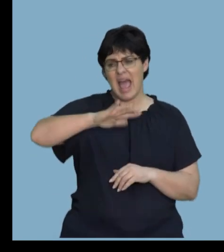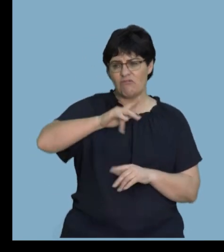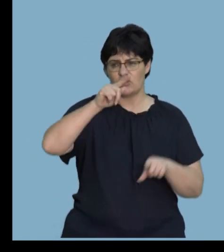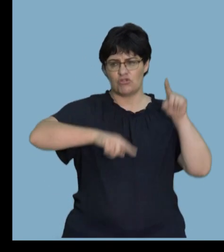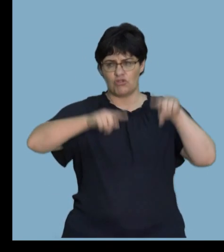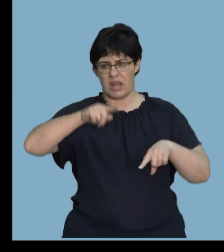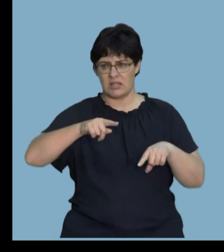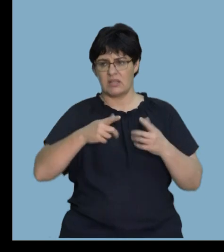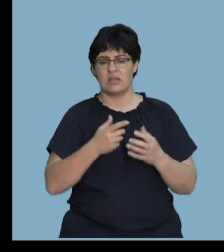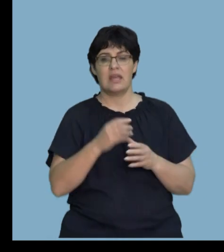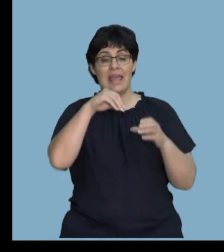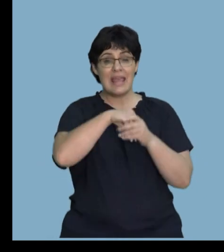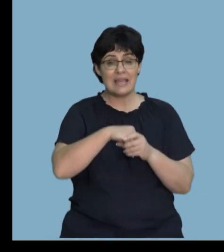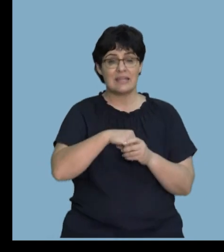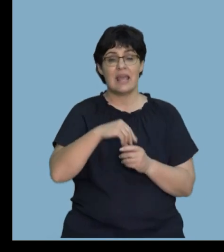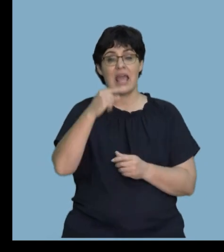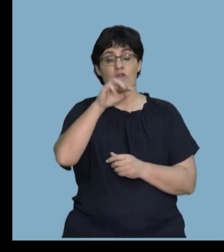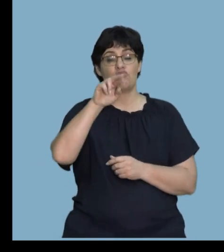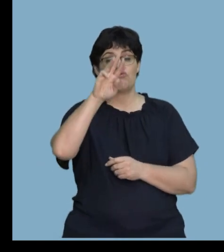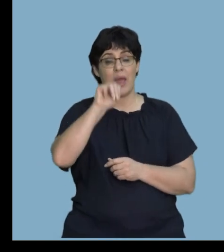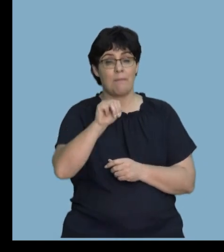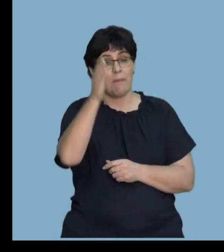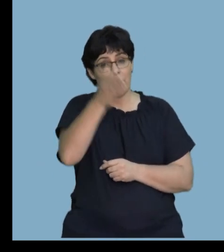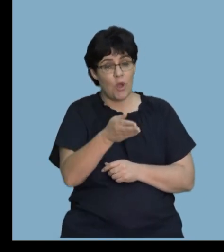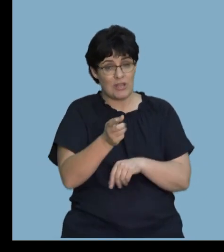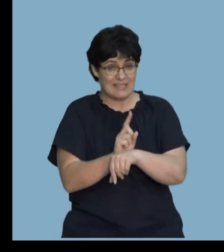of reaction in grams per